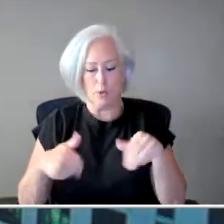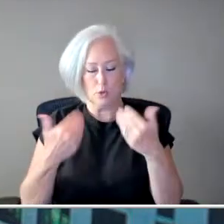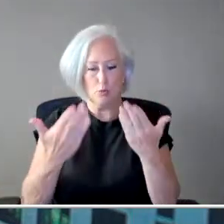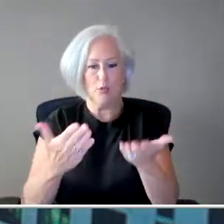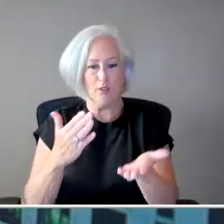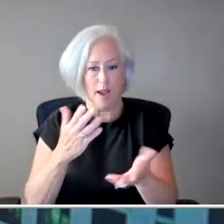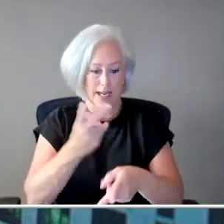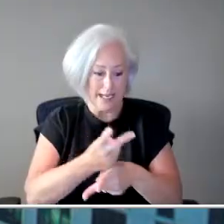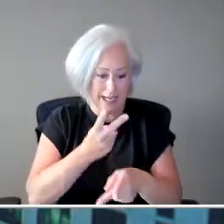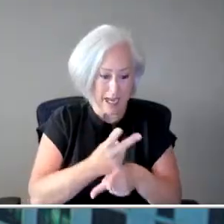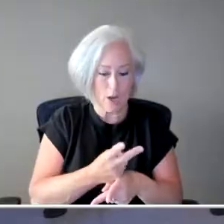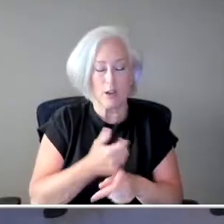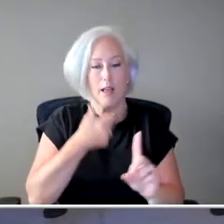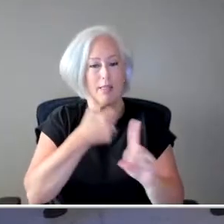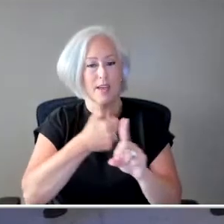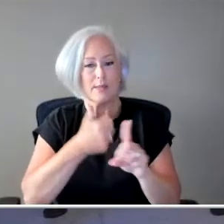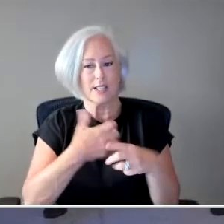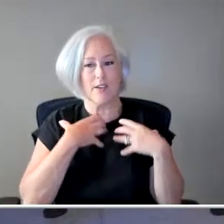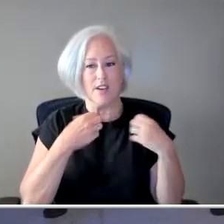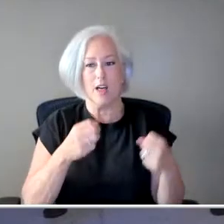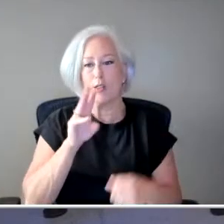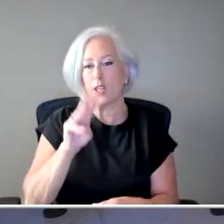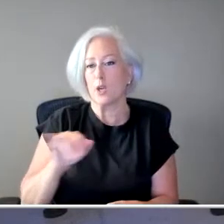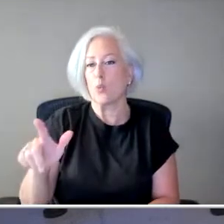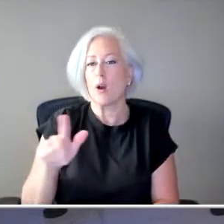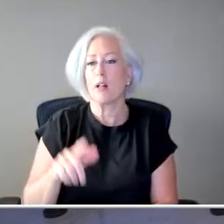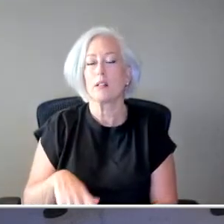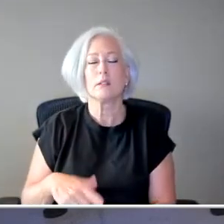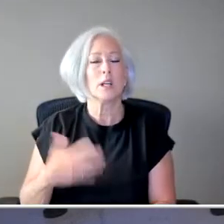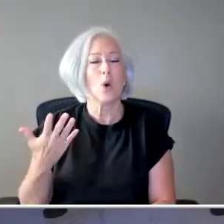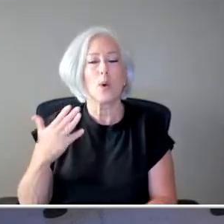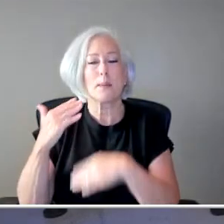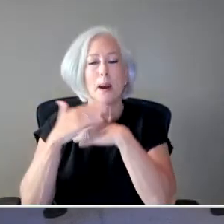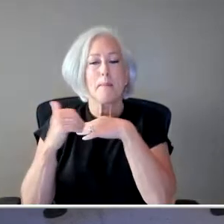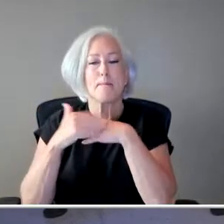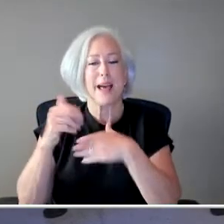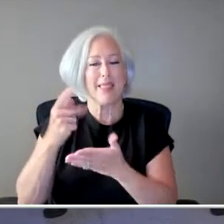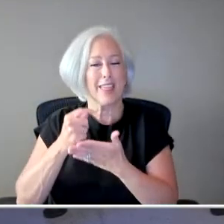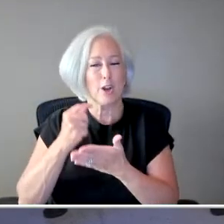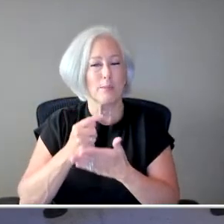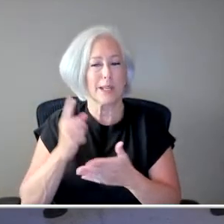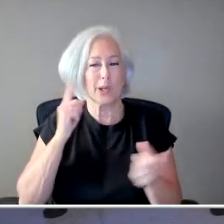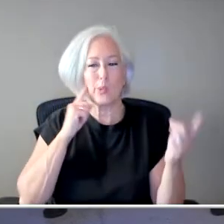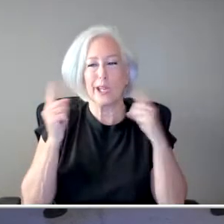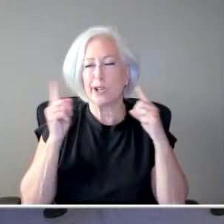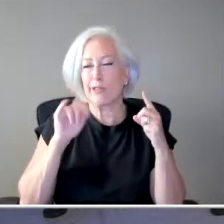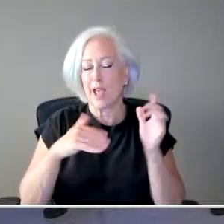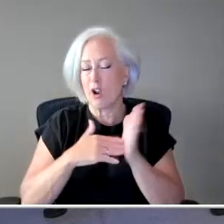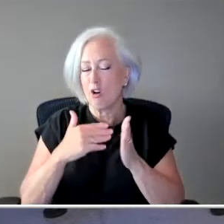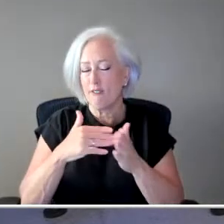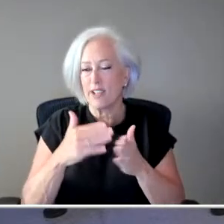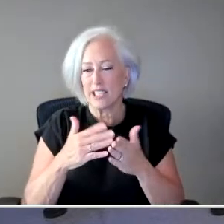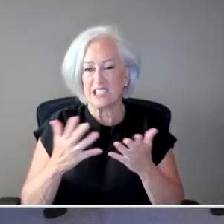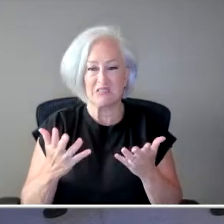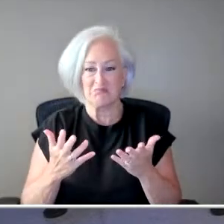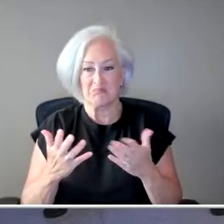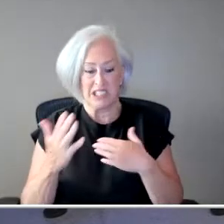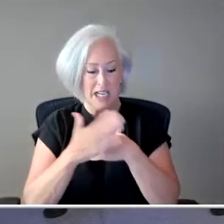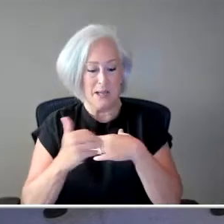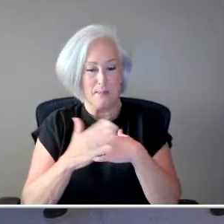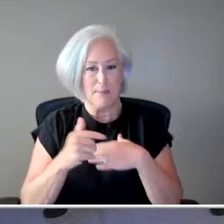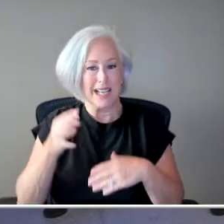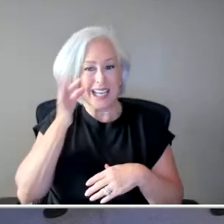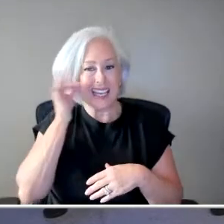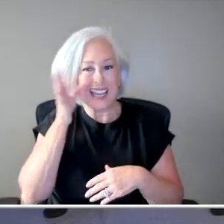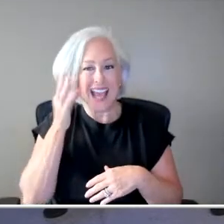healthy and well. What about pet therapy? Amy wants to know, it's kind of all the rage we hear about it. Is petting cats and dogs really do anything